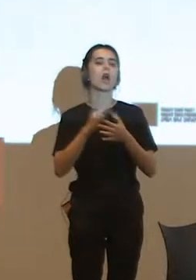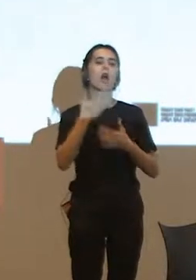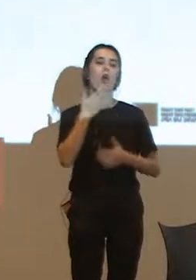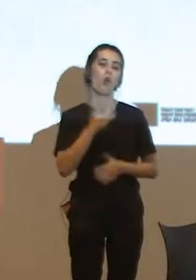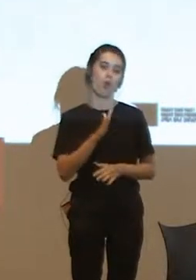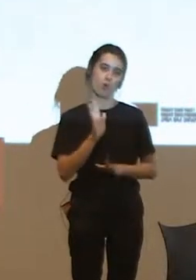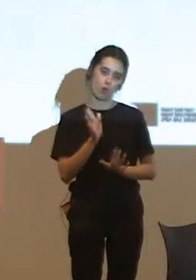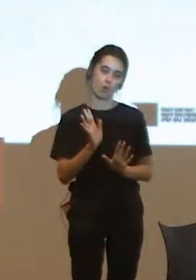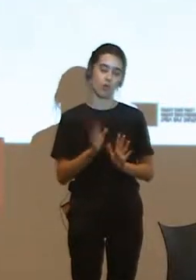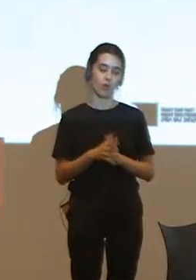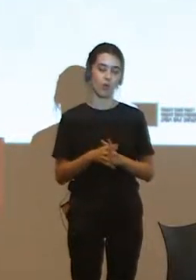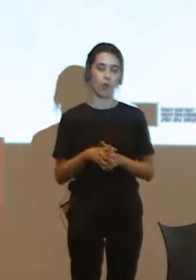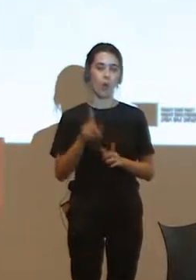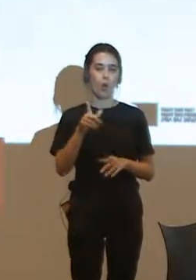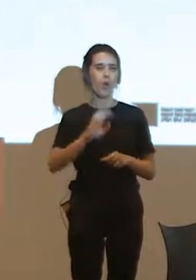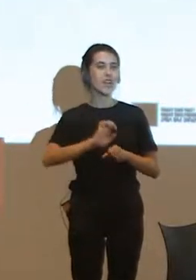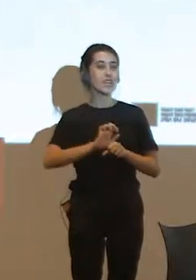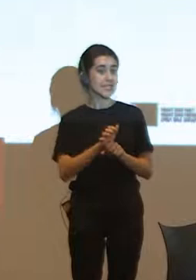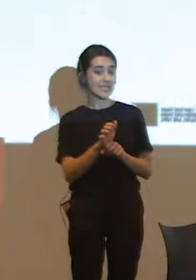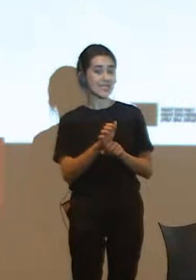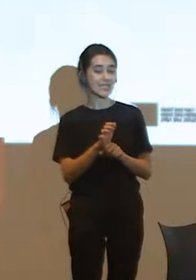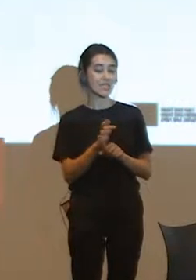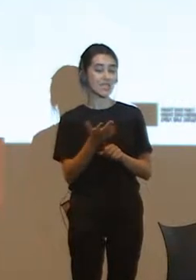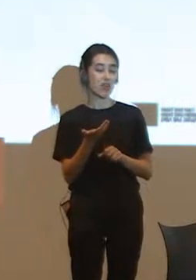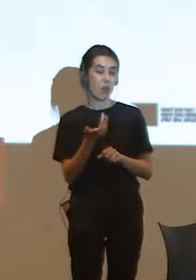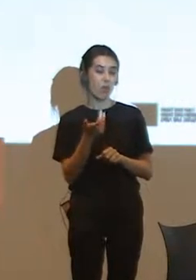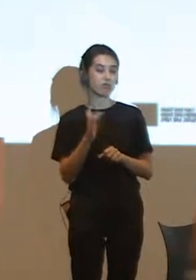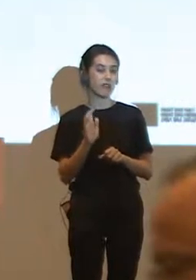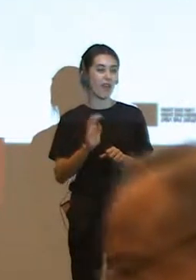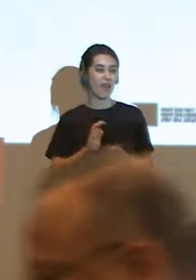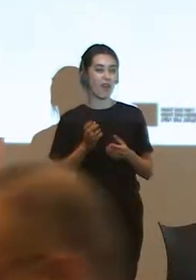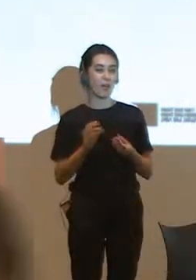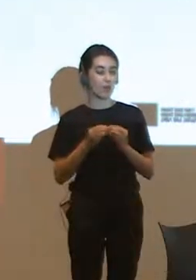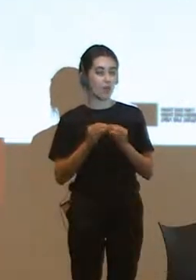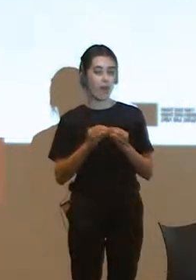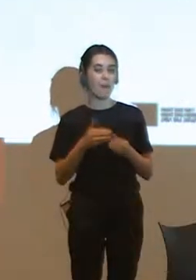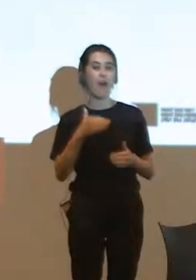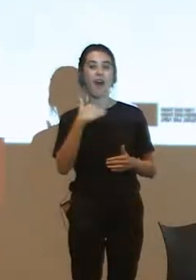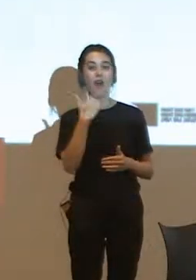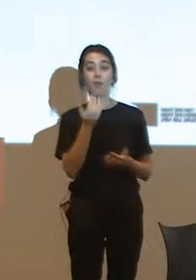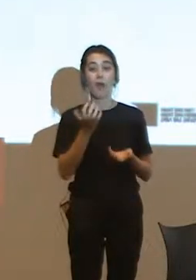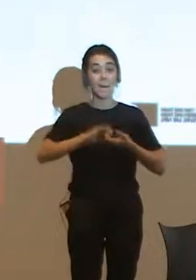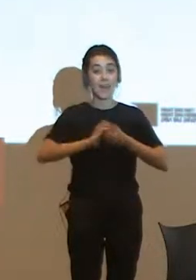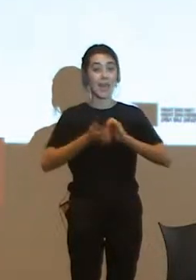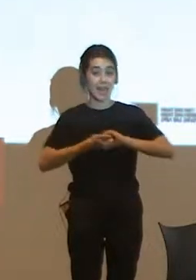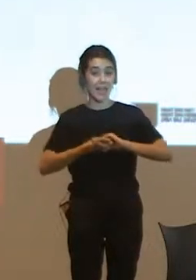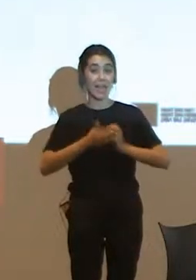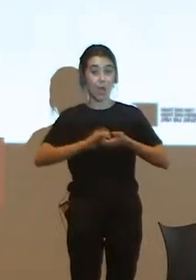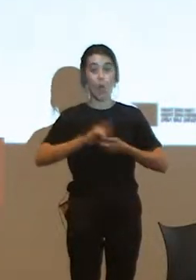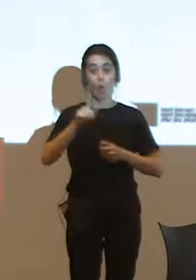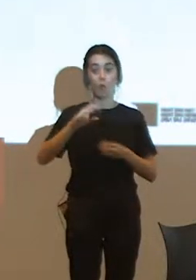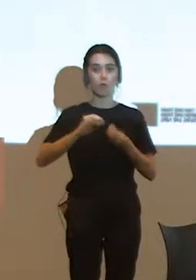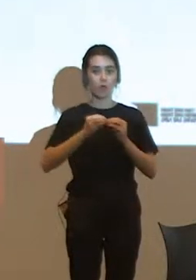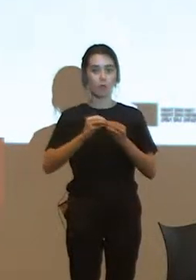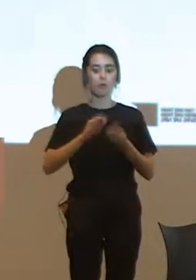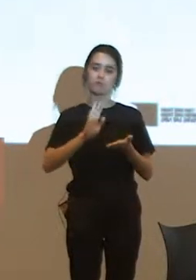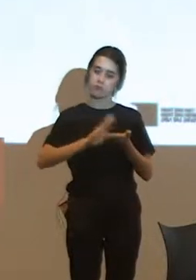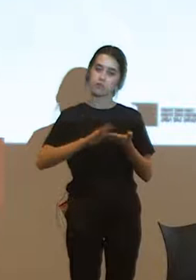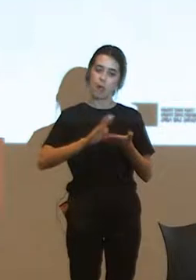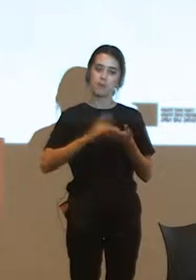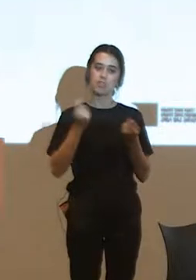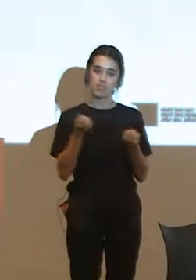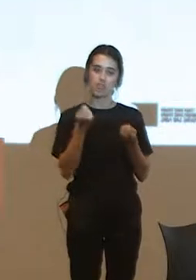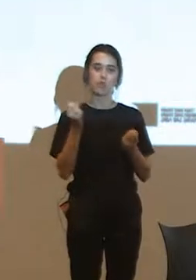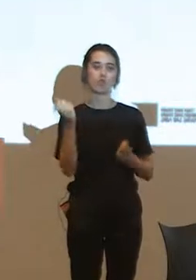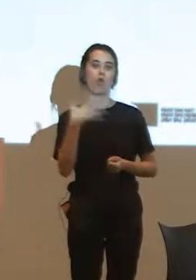refugees many times and before i go on to to answer the refugee related questions just a few